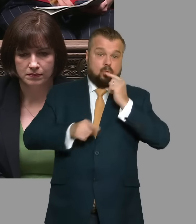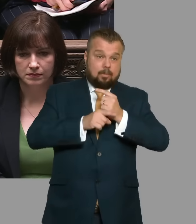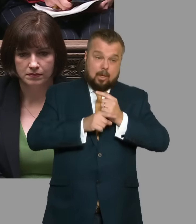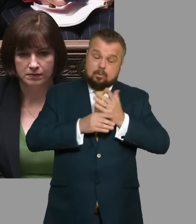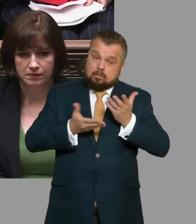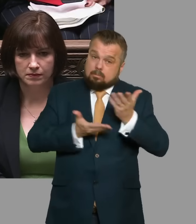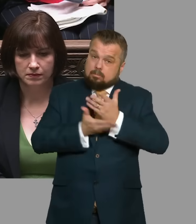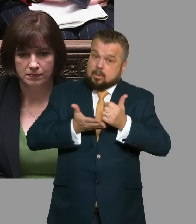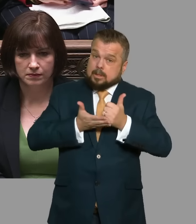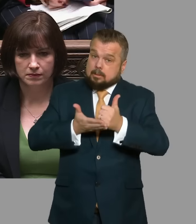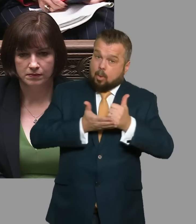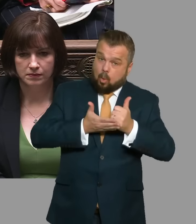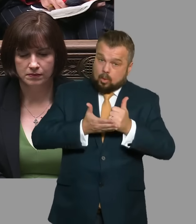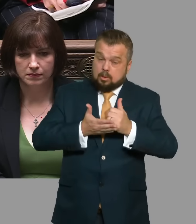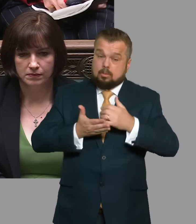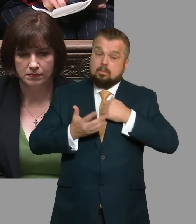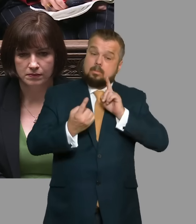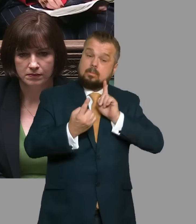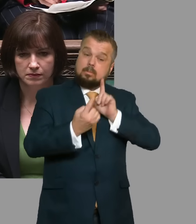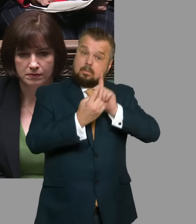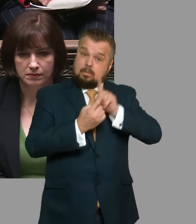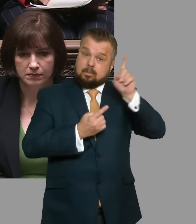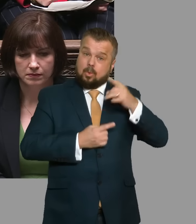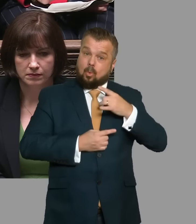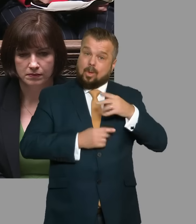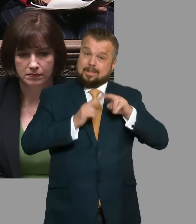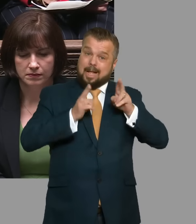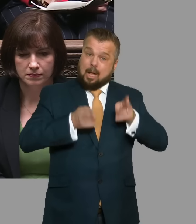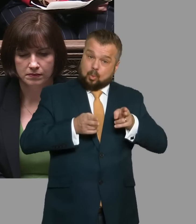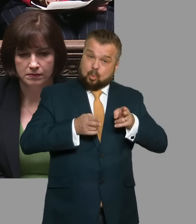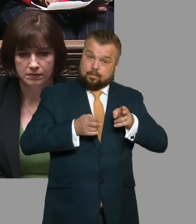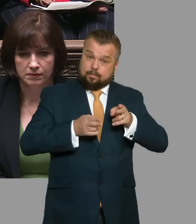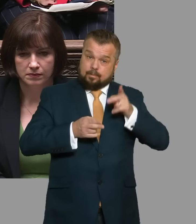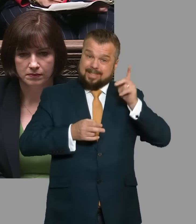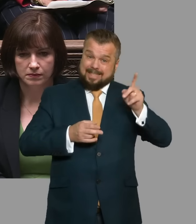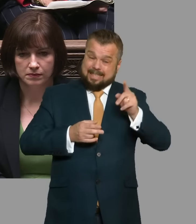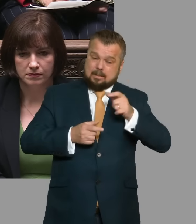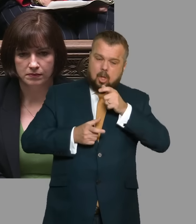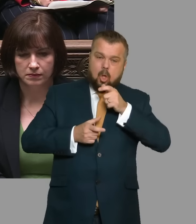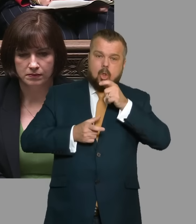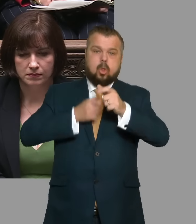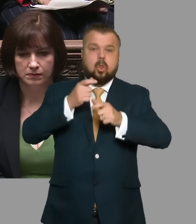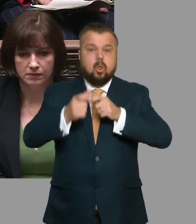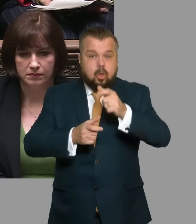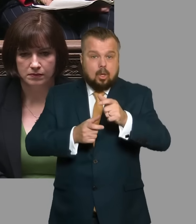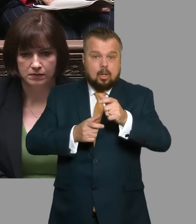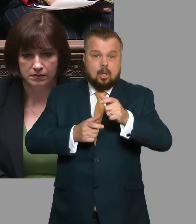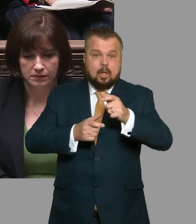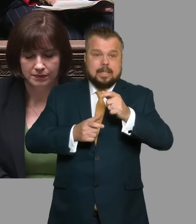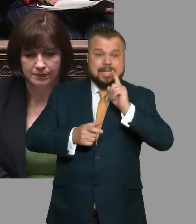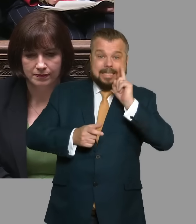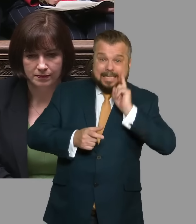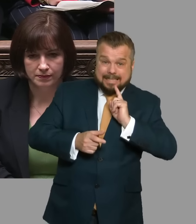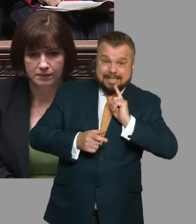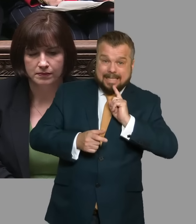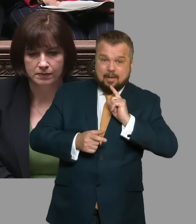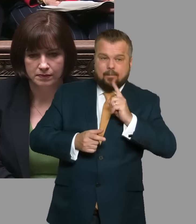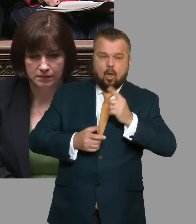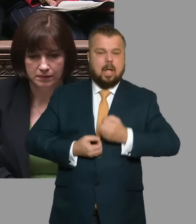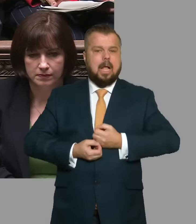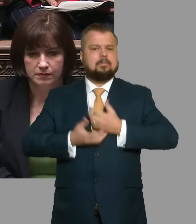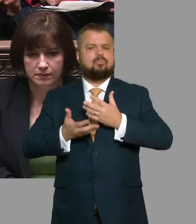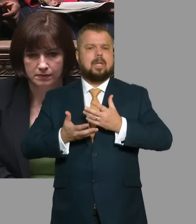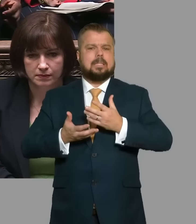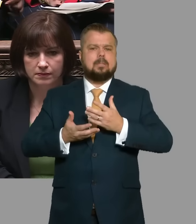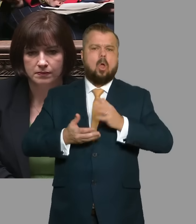express purpose of putting pressure on me and Britain in relation to my values and principles on the future of